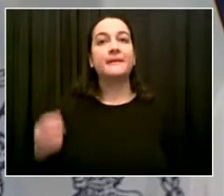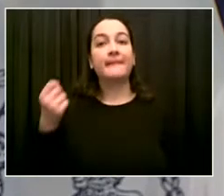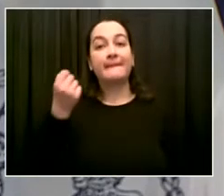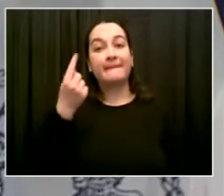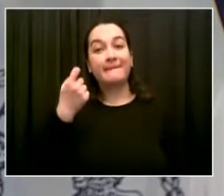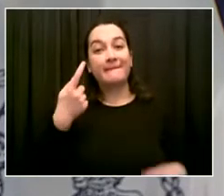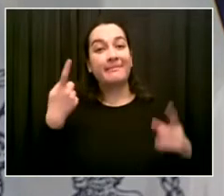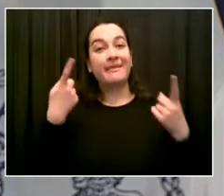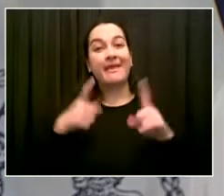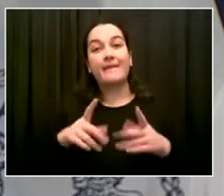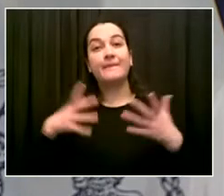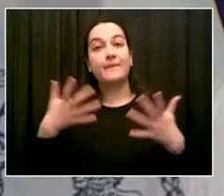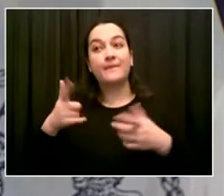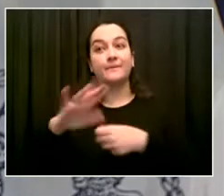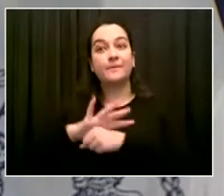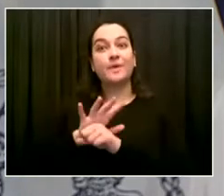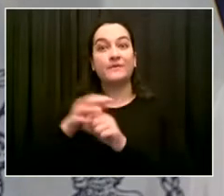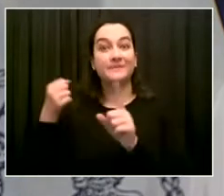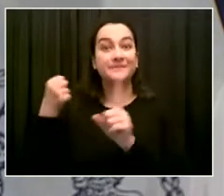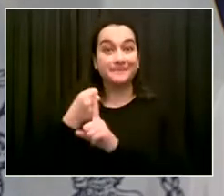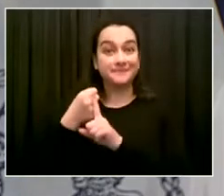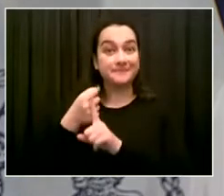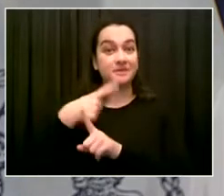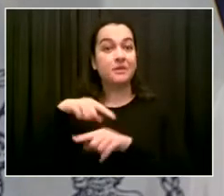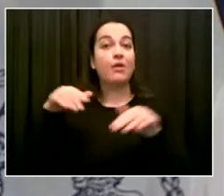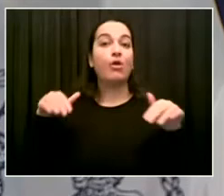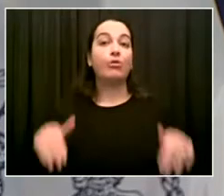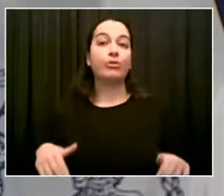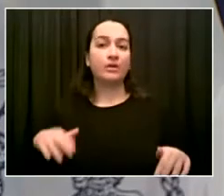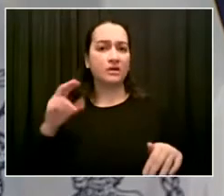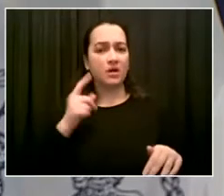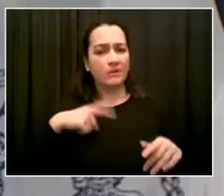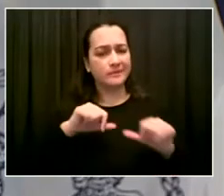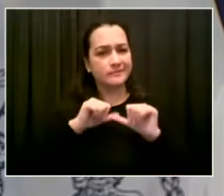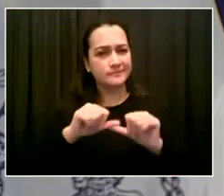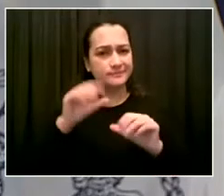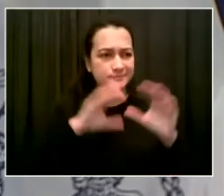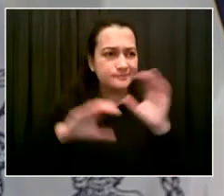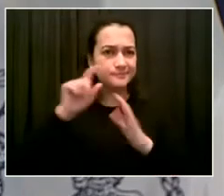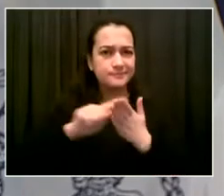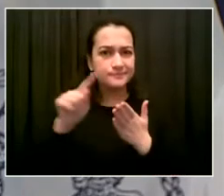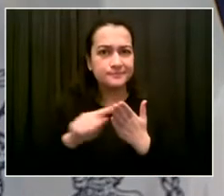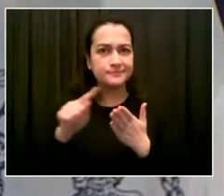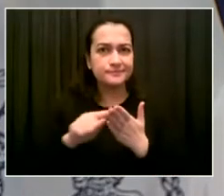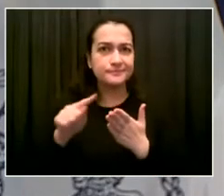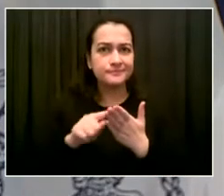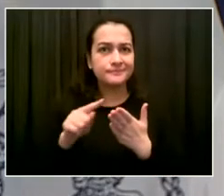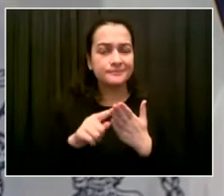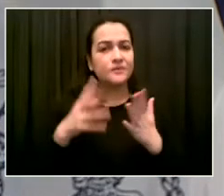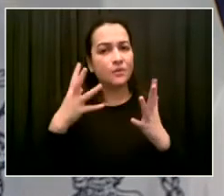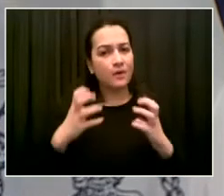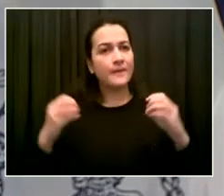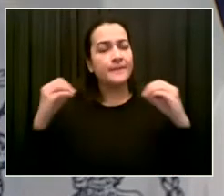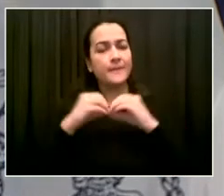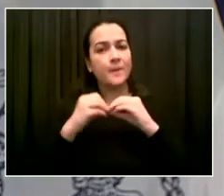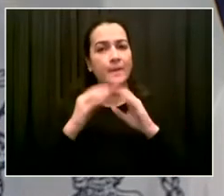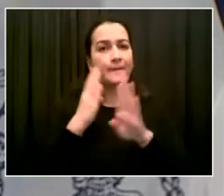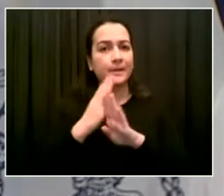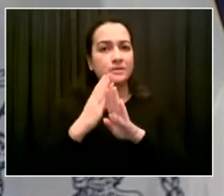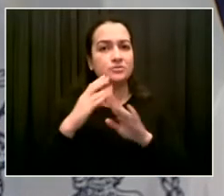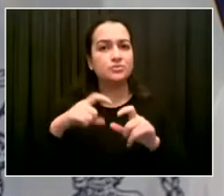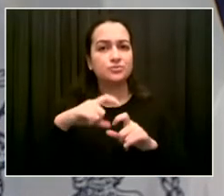expanding bus routes, expanding busways. This is also a really important part of our